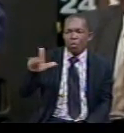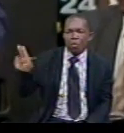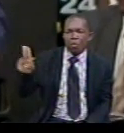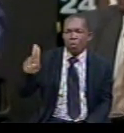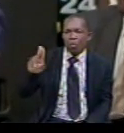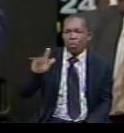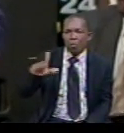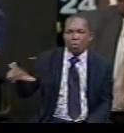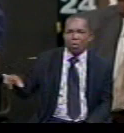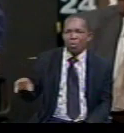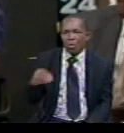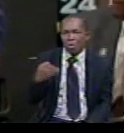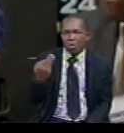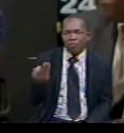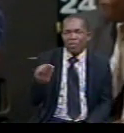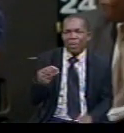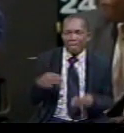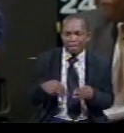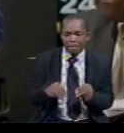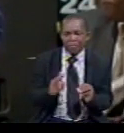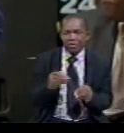Methodist Church.